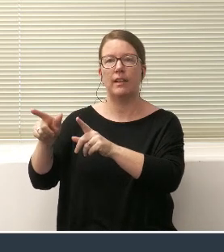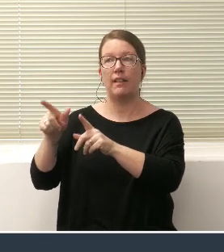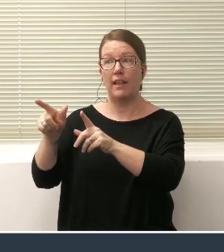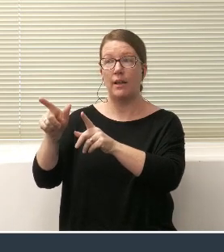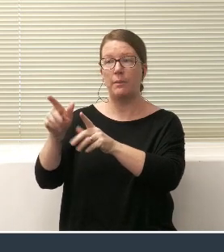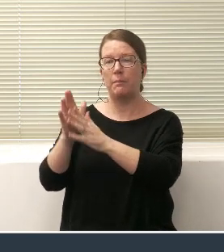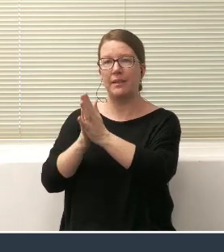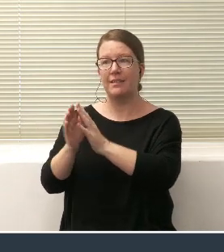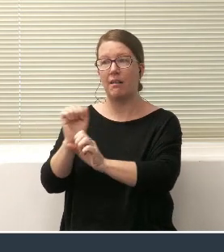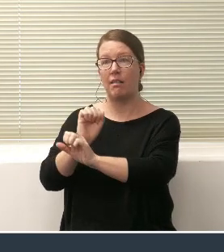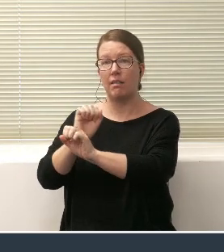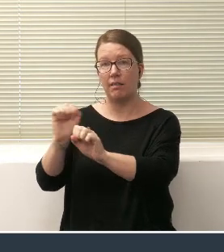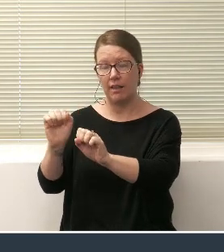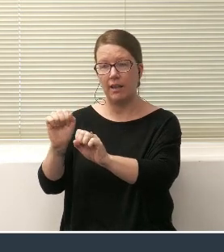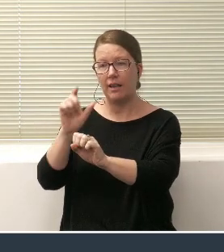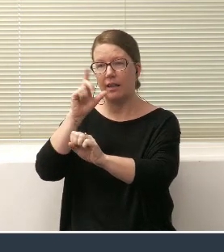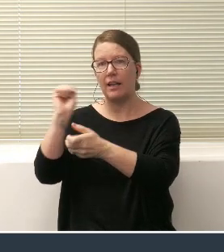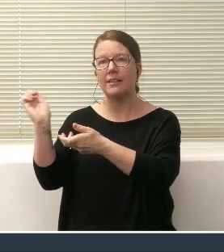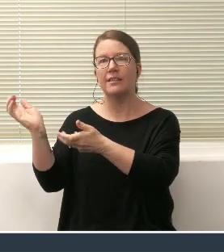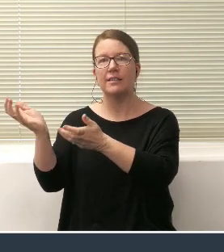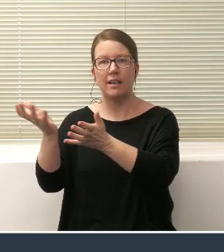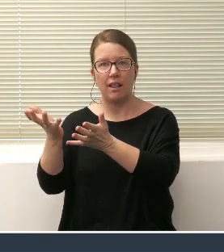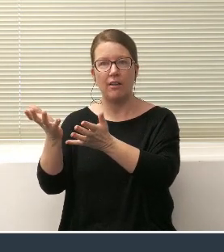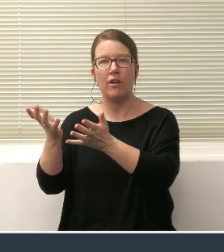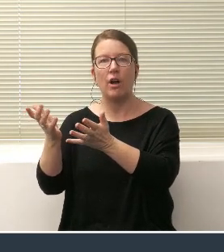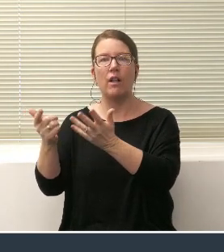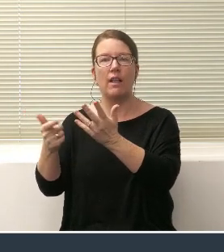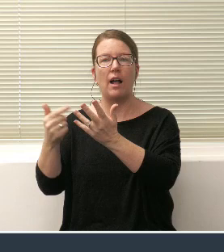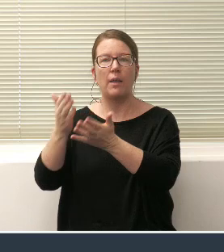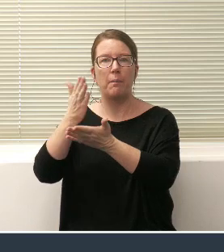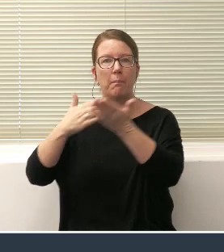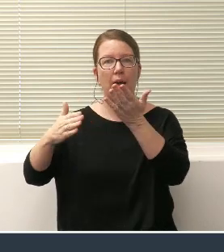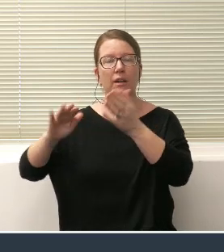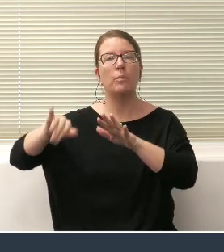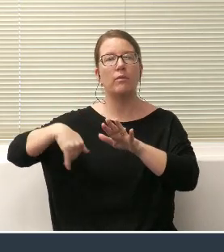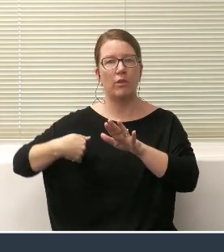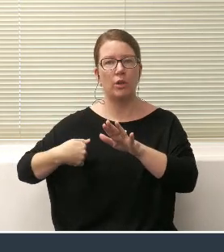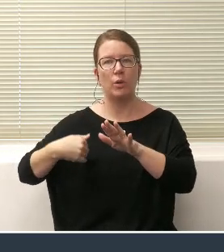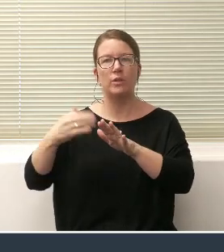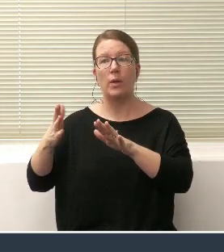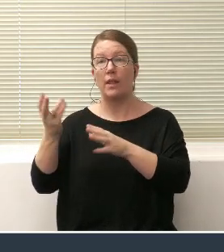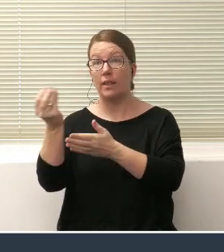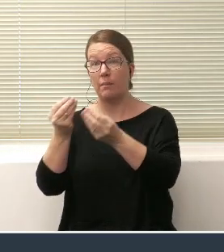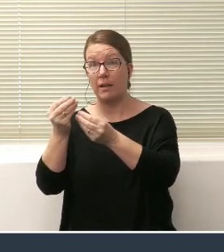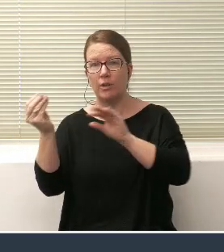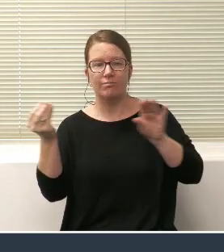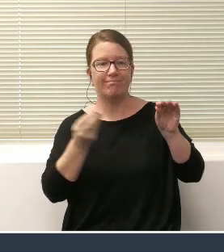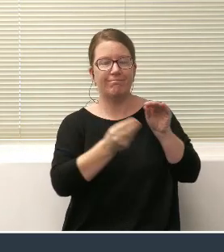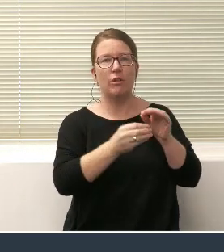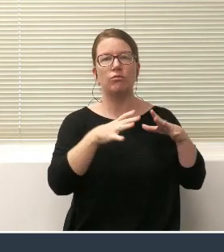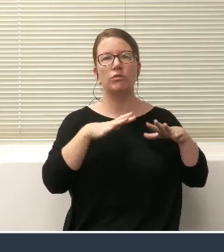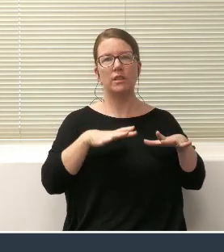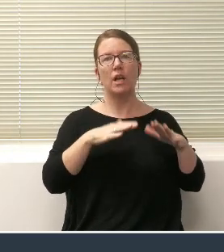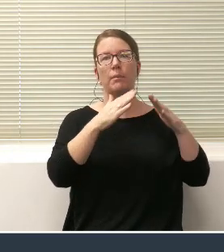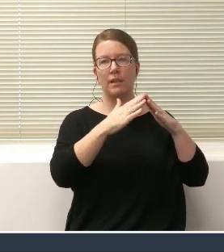that enables them to deliver on the rest of the portfolio. So yes, the money goes back into the retirement housing,